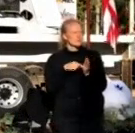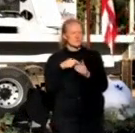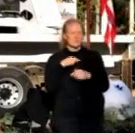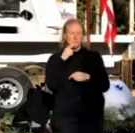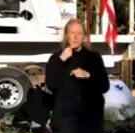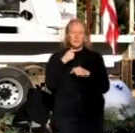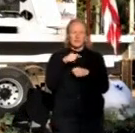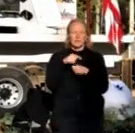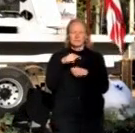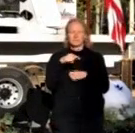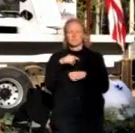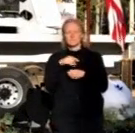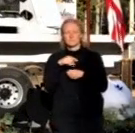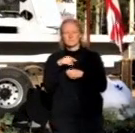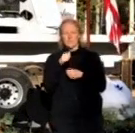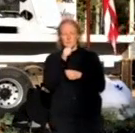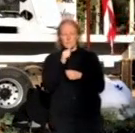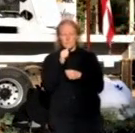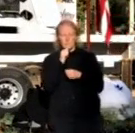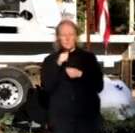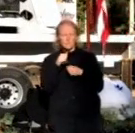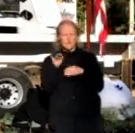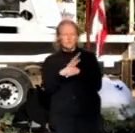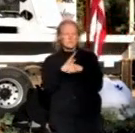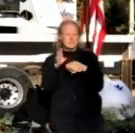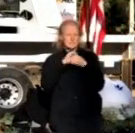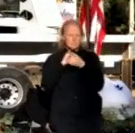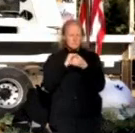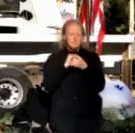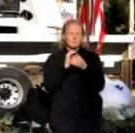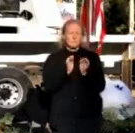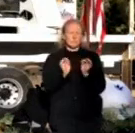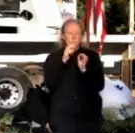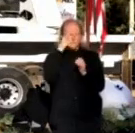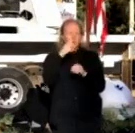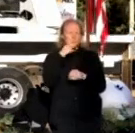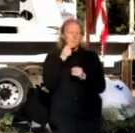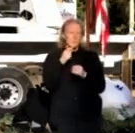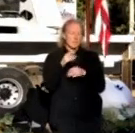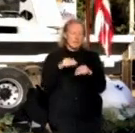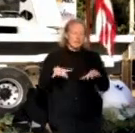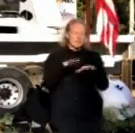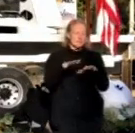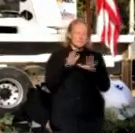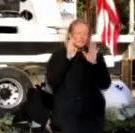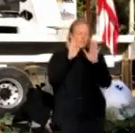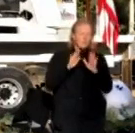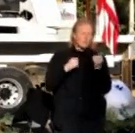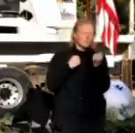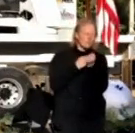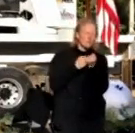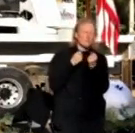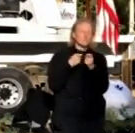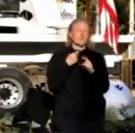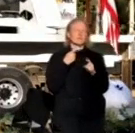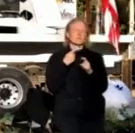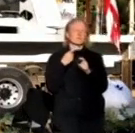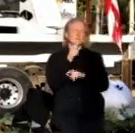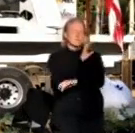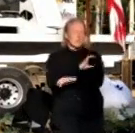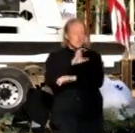public-private partnerships play in building continued support for our public lands. We are so fortunate to have amazing support from organizations such as